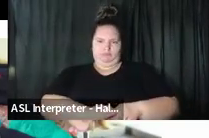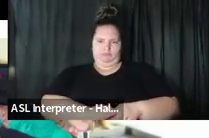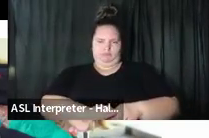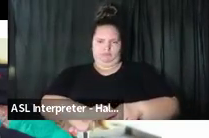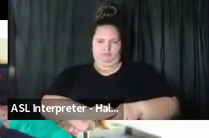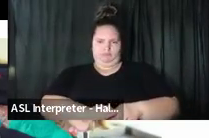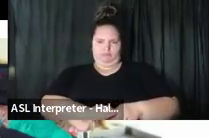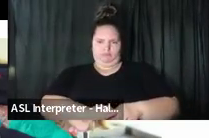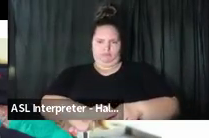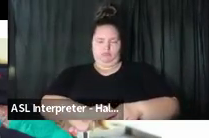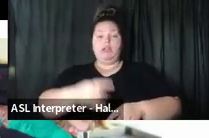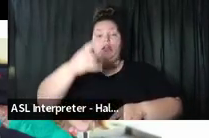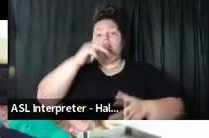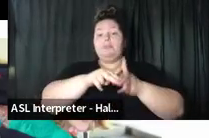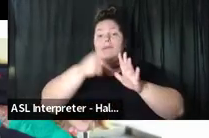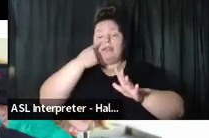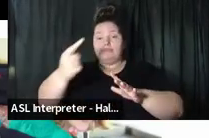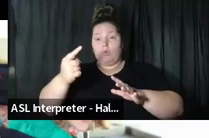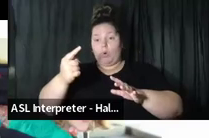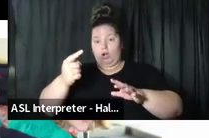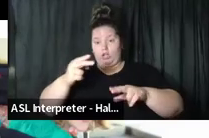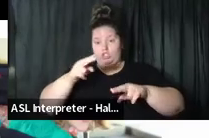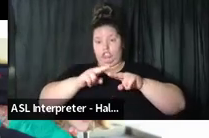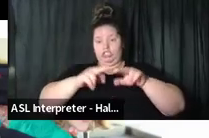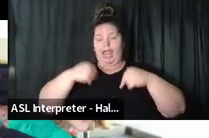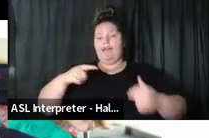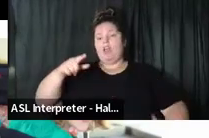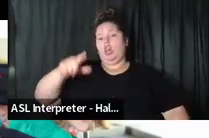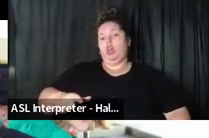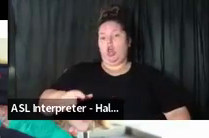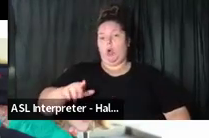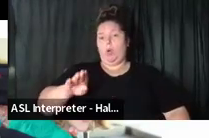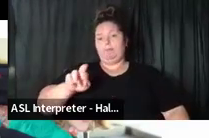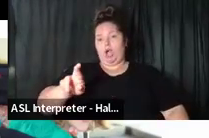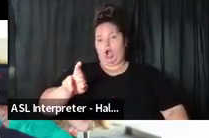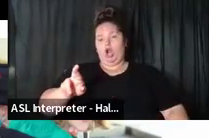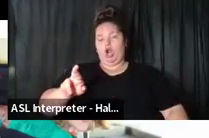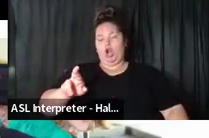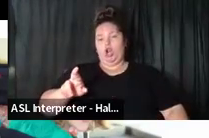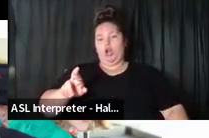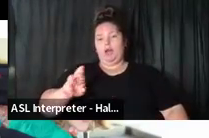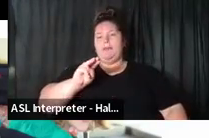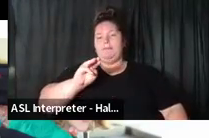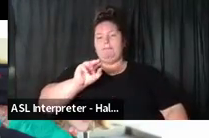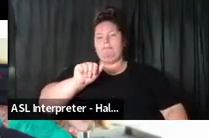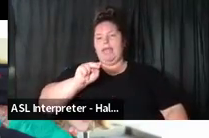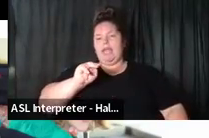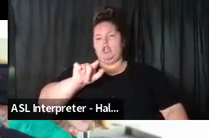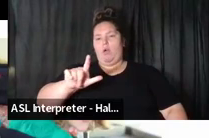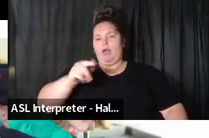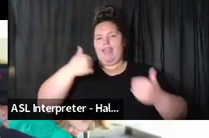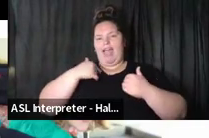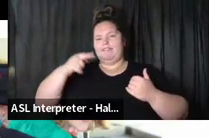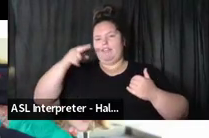This is meant for chairs that have the low bar, manual chairs that have the low bar in the back.